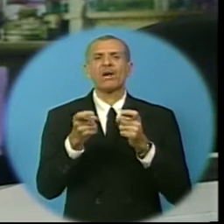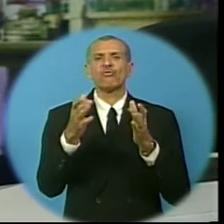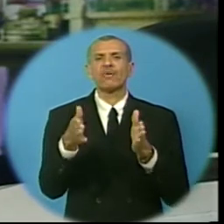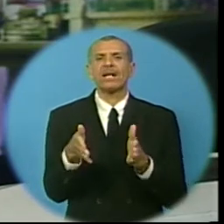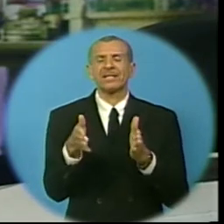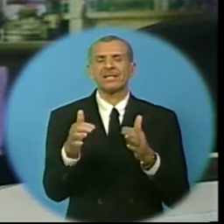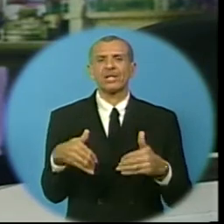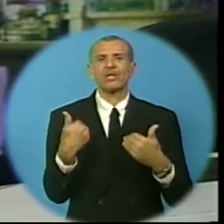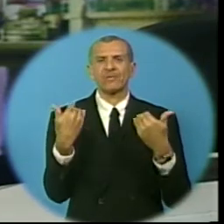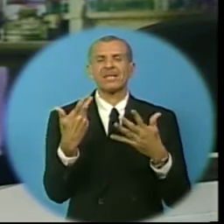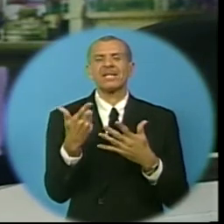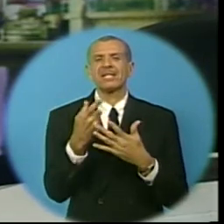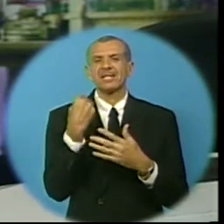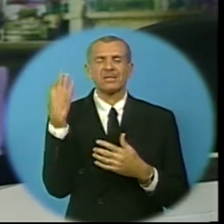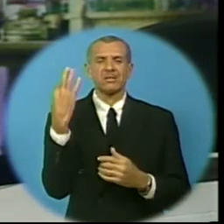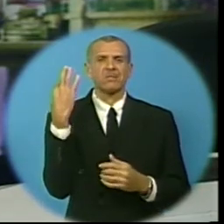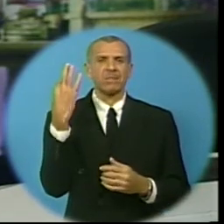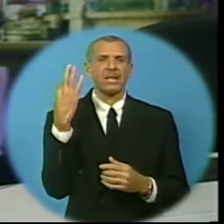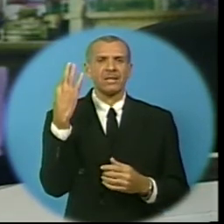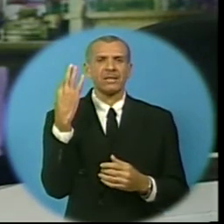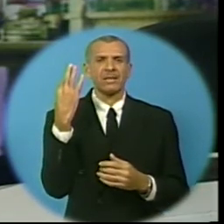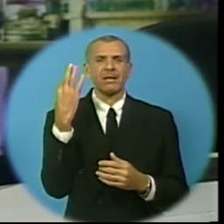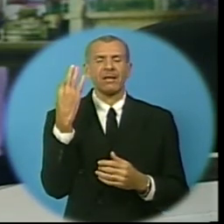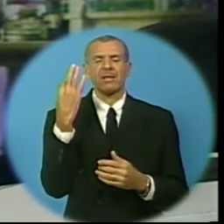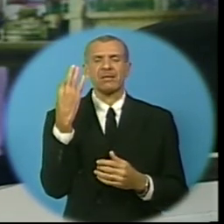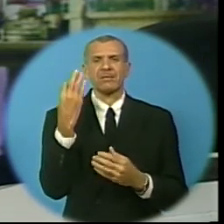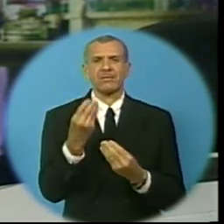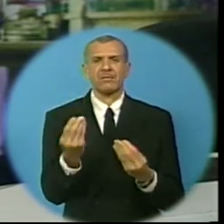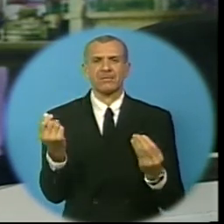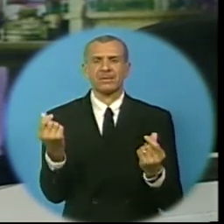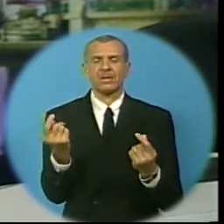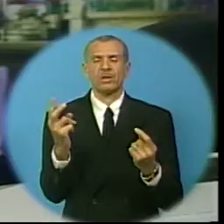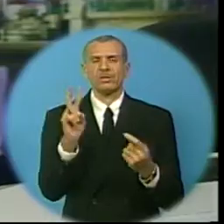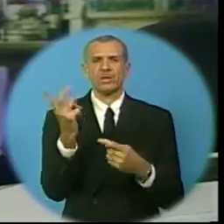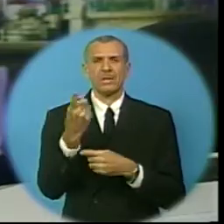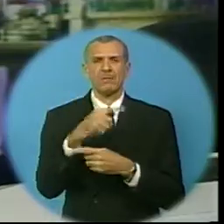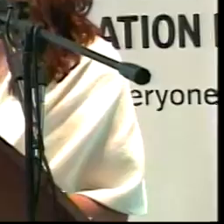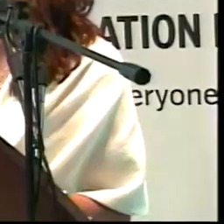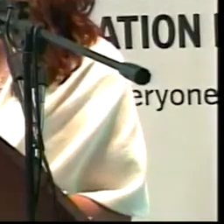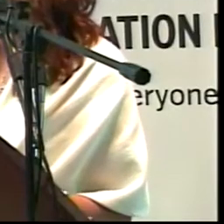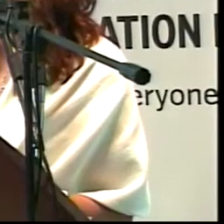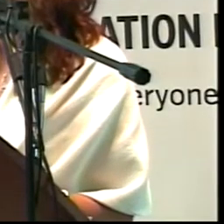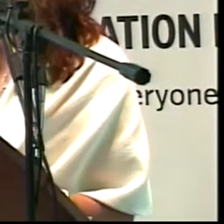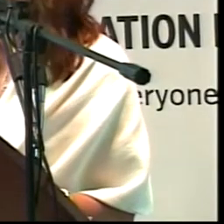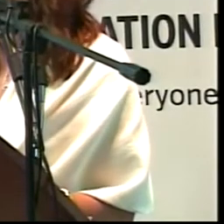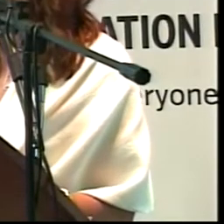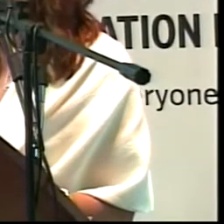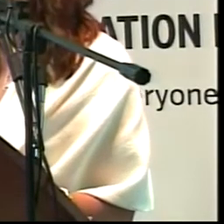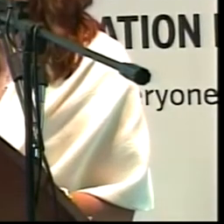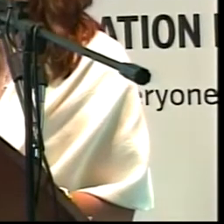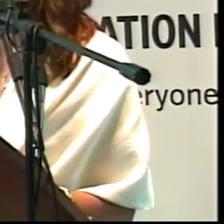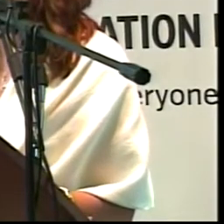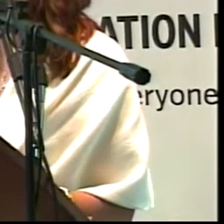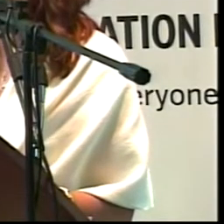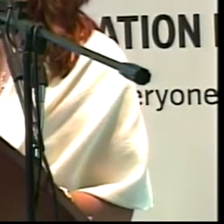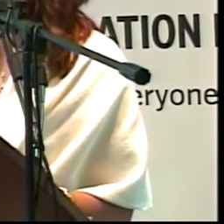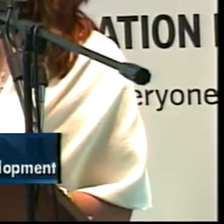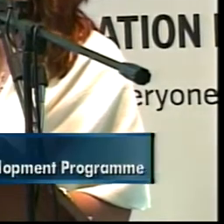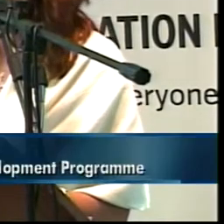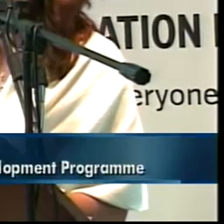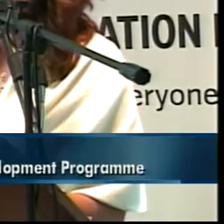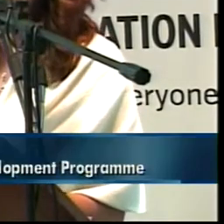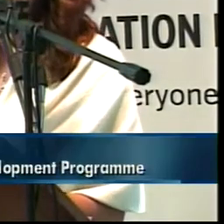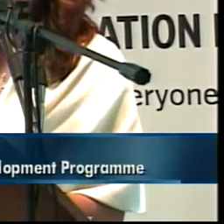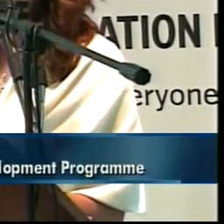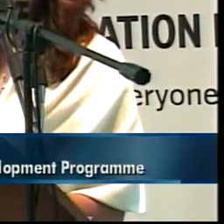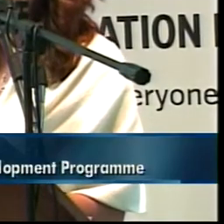youth leaders to address these concerns during the two-day meeting. This is a very dynamic and challenging time for